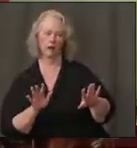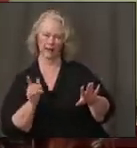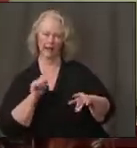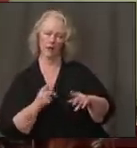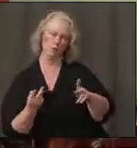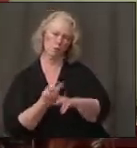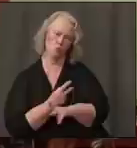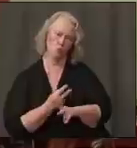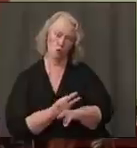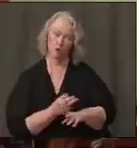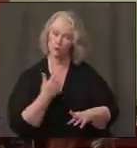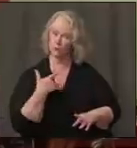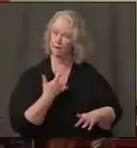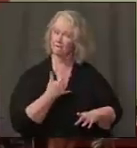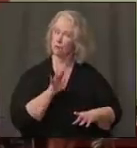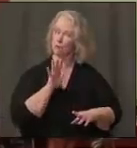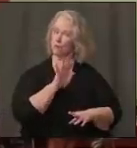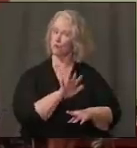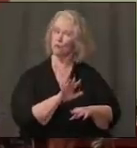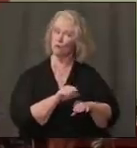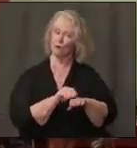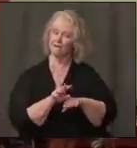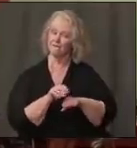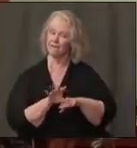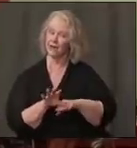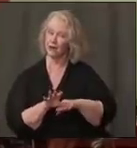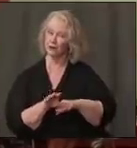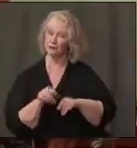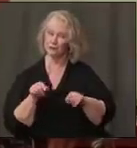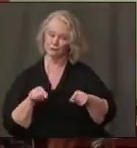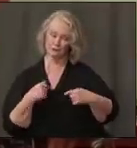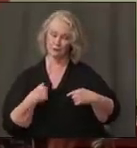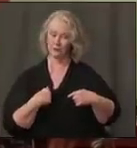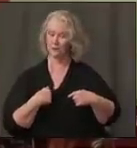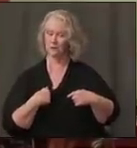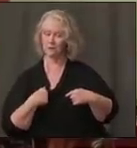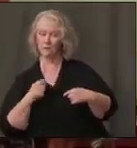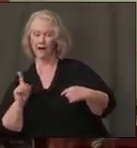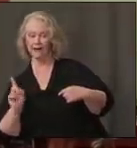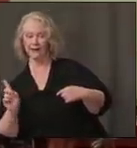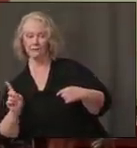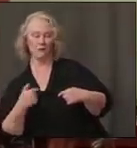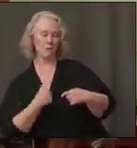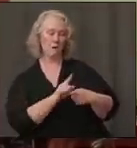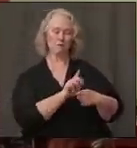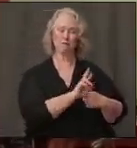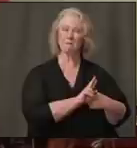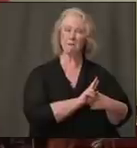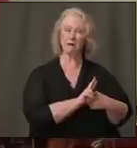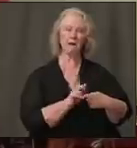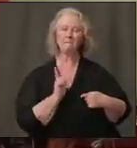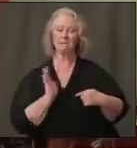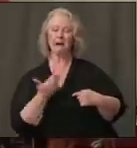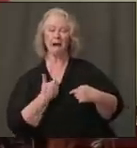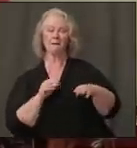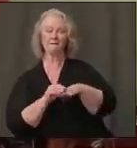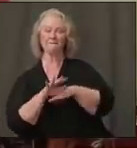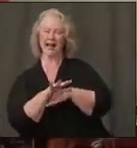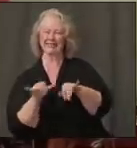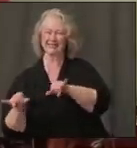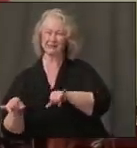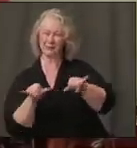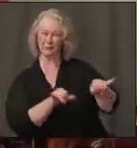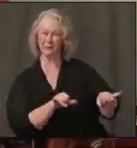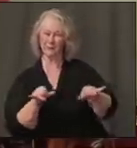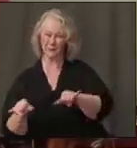advisors here who are from different parties, but both giving you very, very similar advice